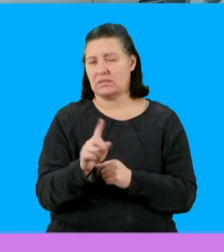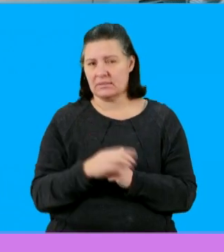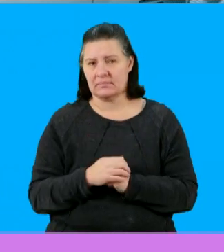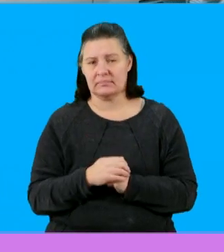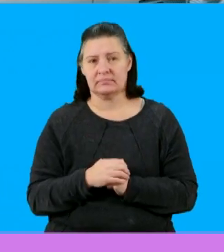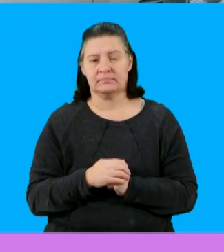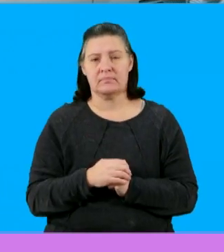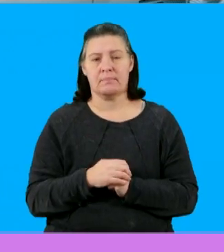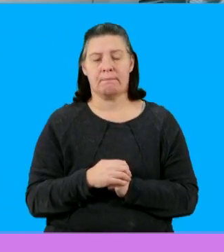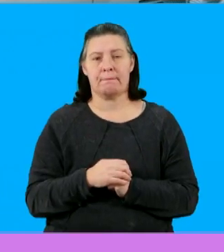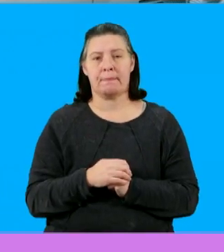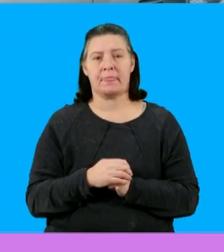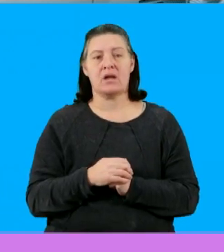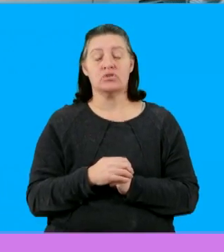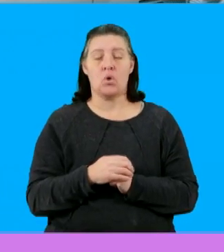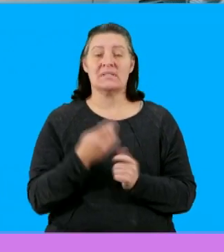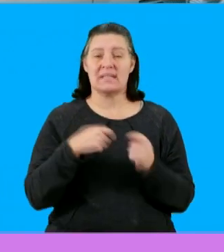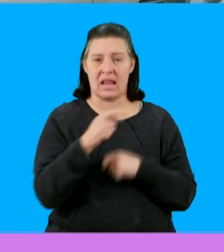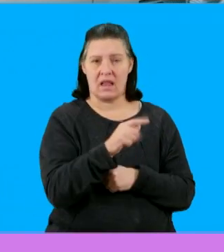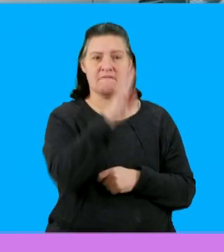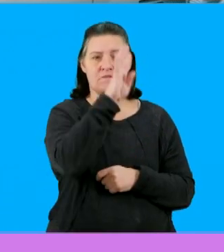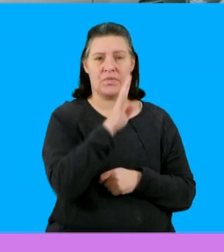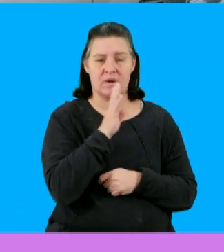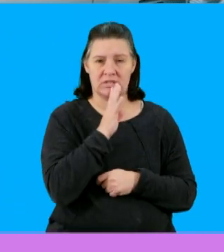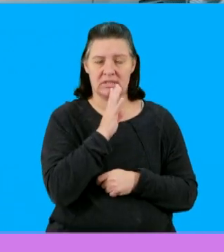follows. So the selling price of the machine is